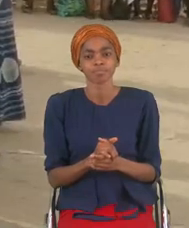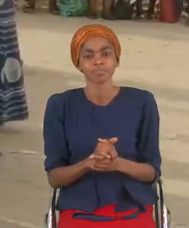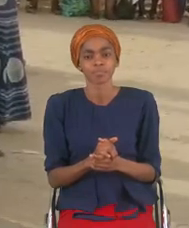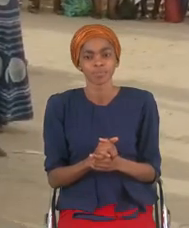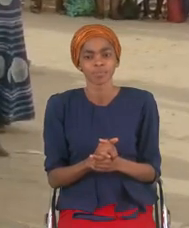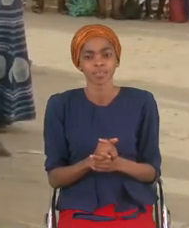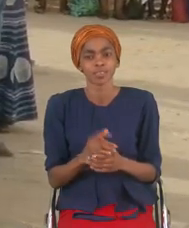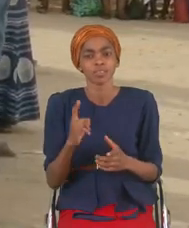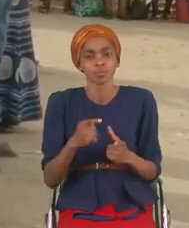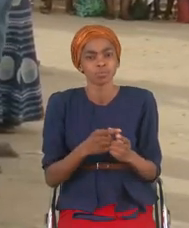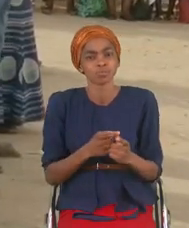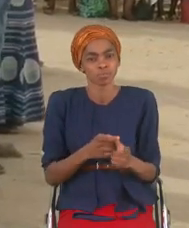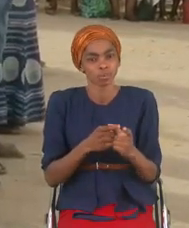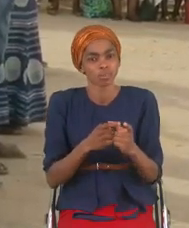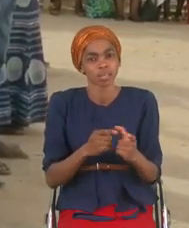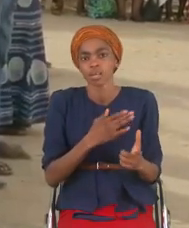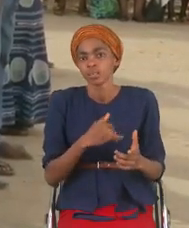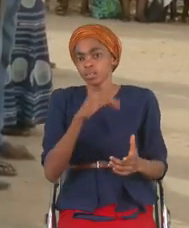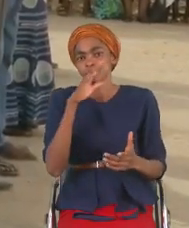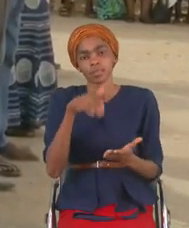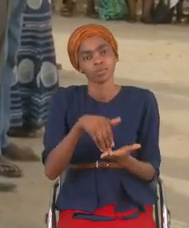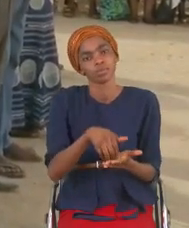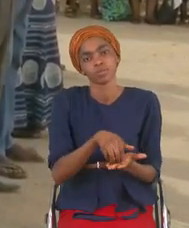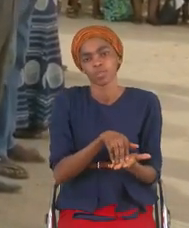you're on not be weary